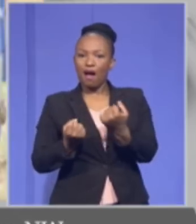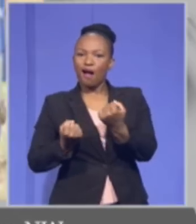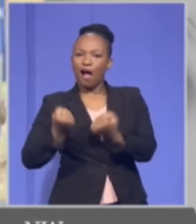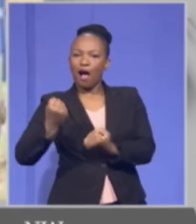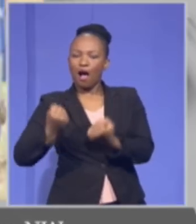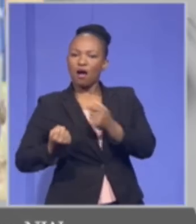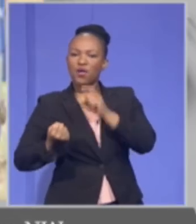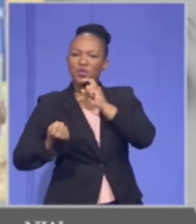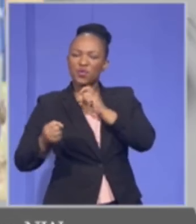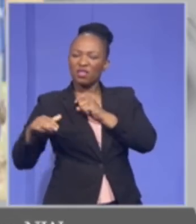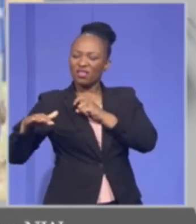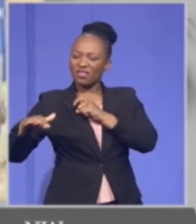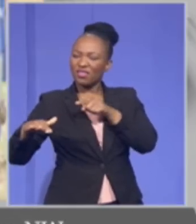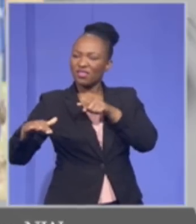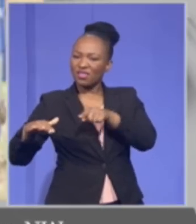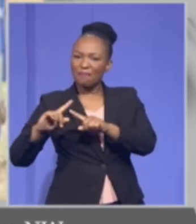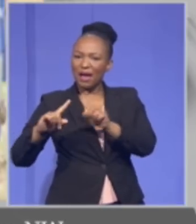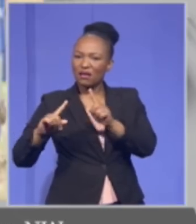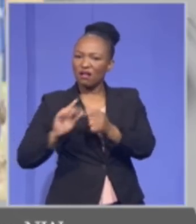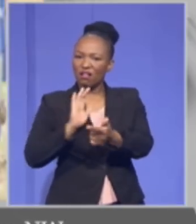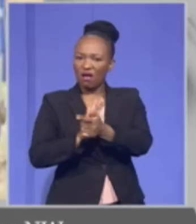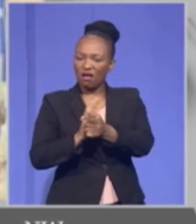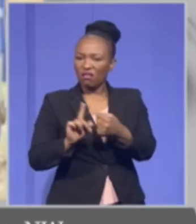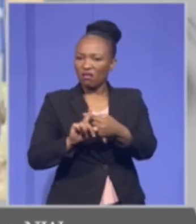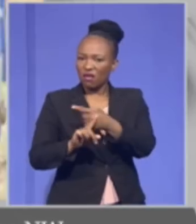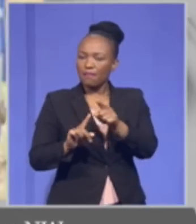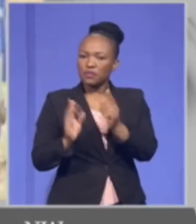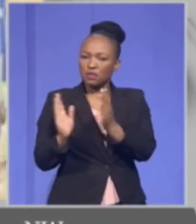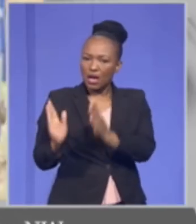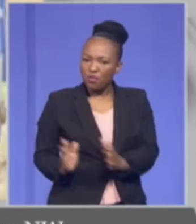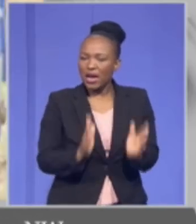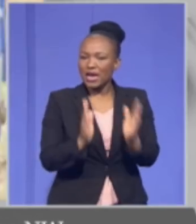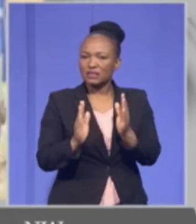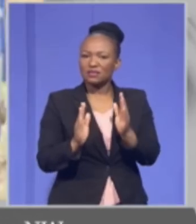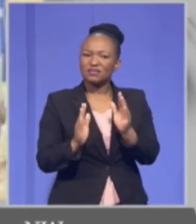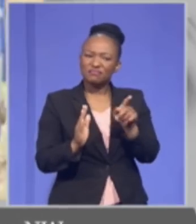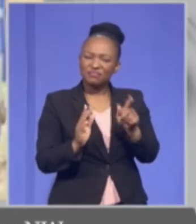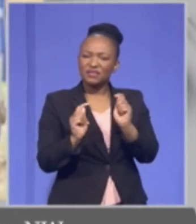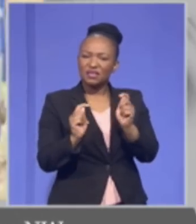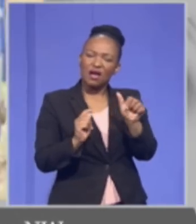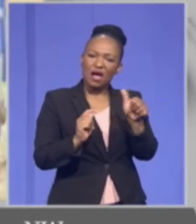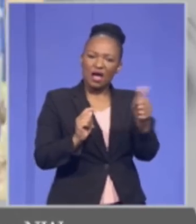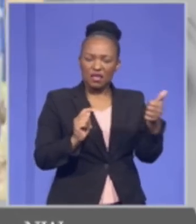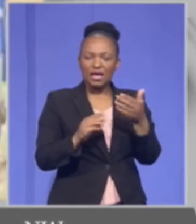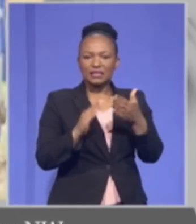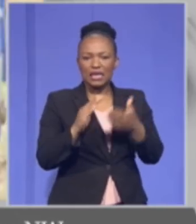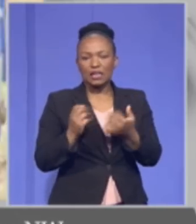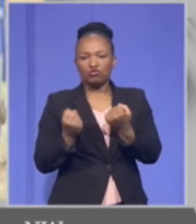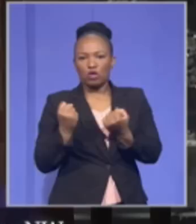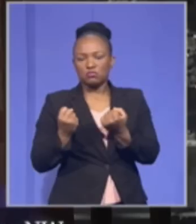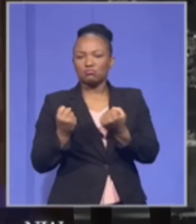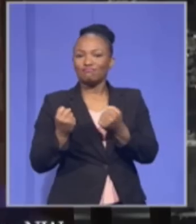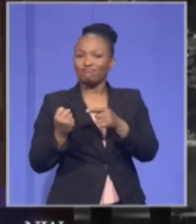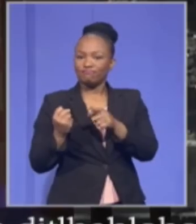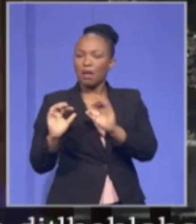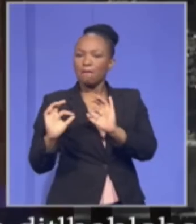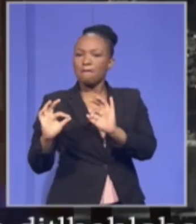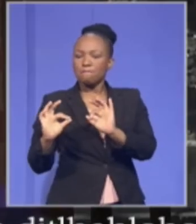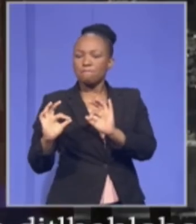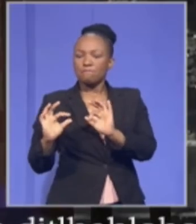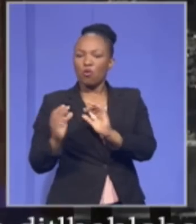not roadworthy, the operator must arrange alternative transport immediately at his own expense until the vehicle has been repaired. Lefapha